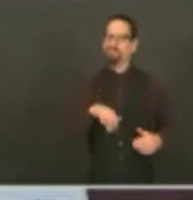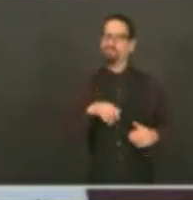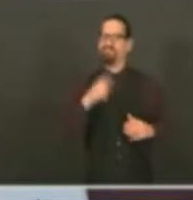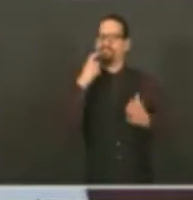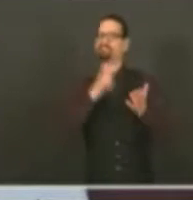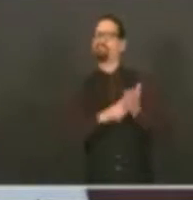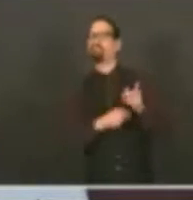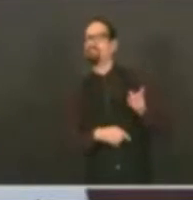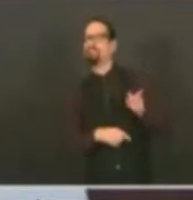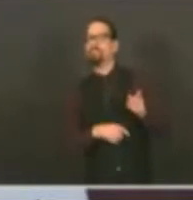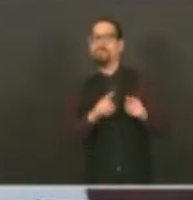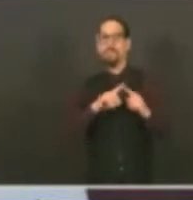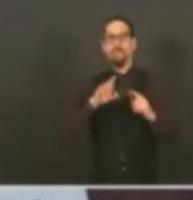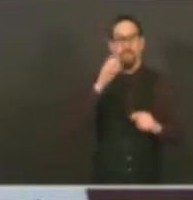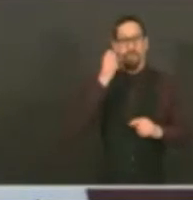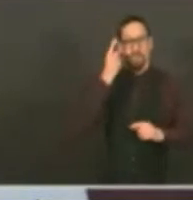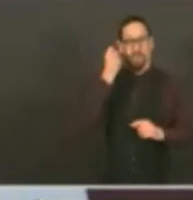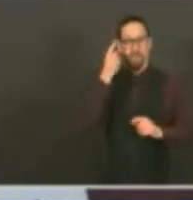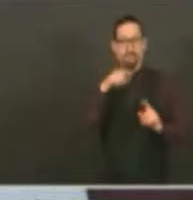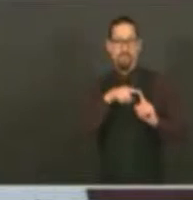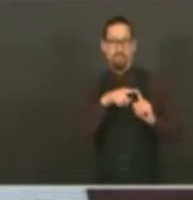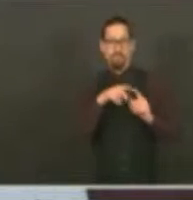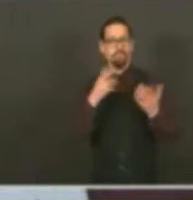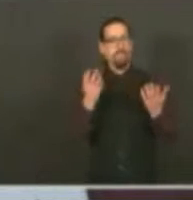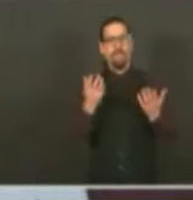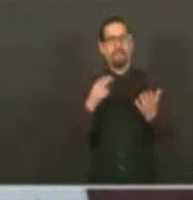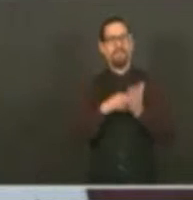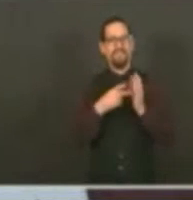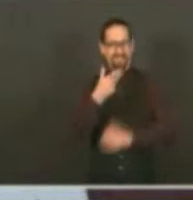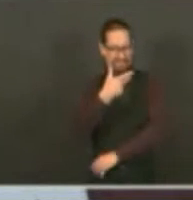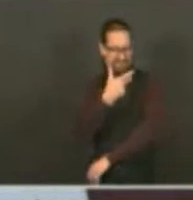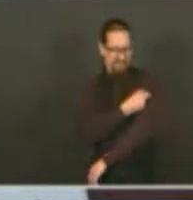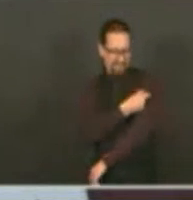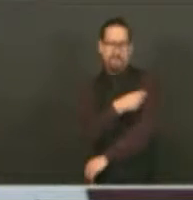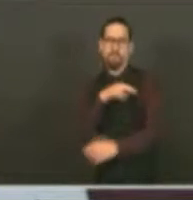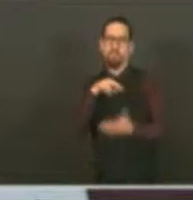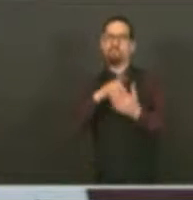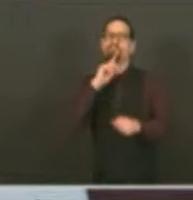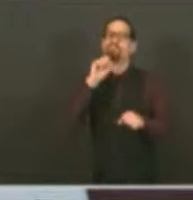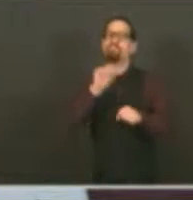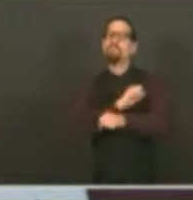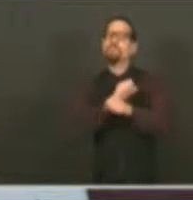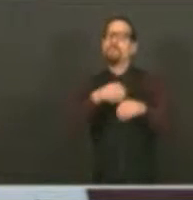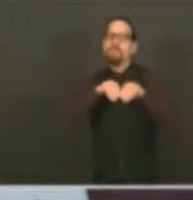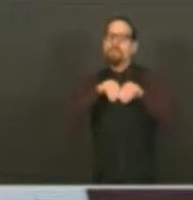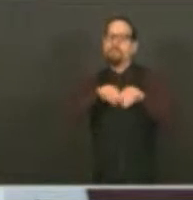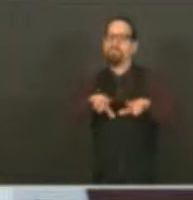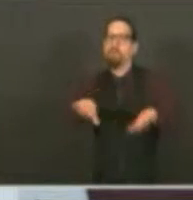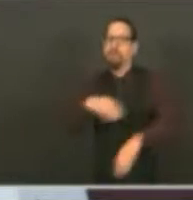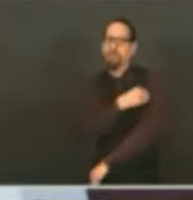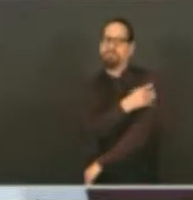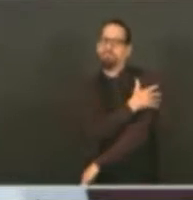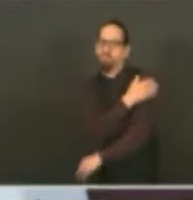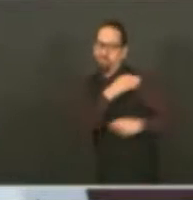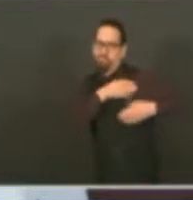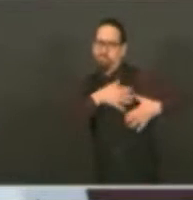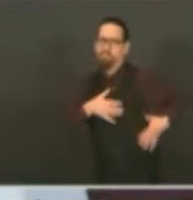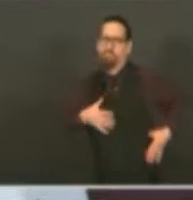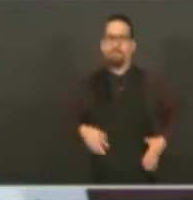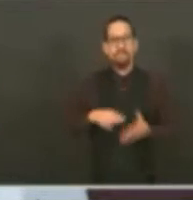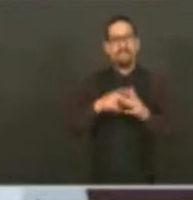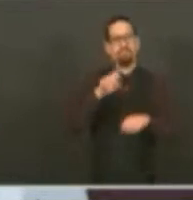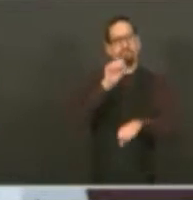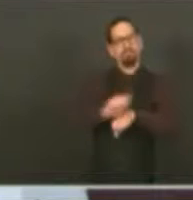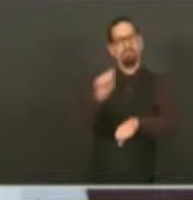these reactions are what demonstrate that the vaccine is working, right? It shows that your immune system is ramping up, that you are having a reaction, and that your body is